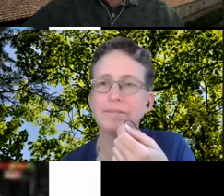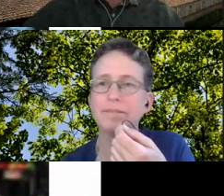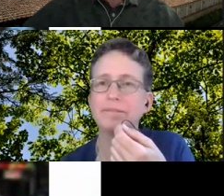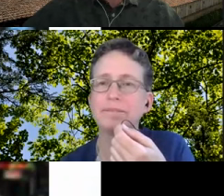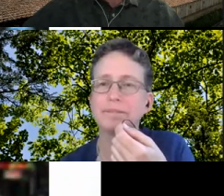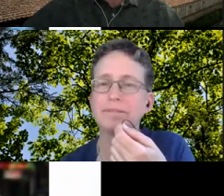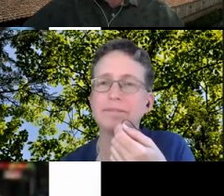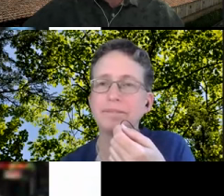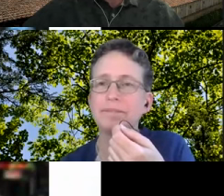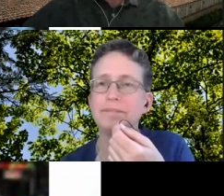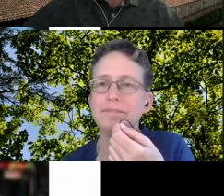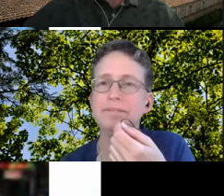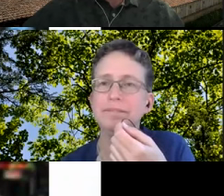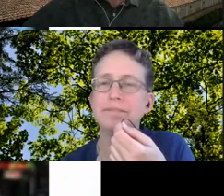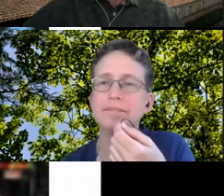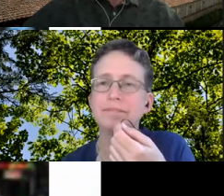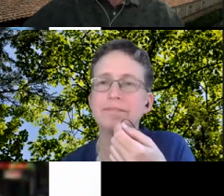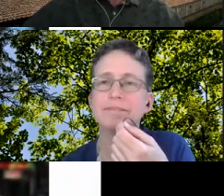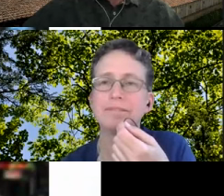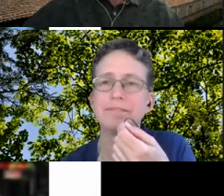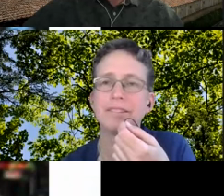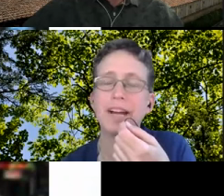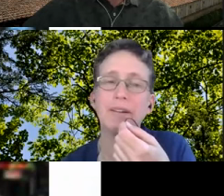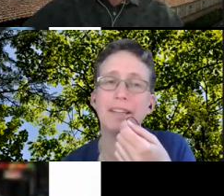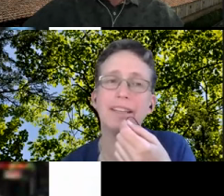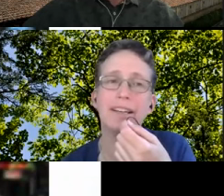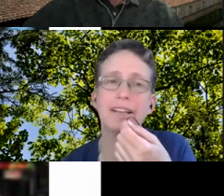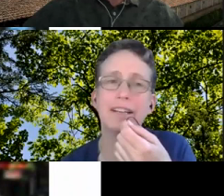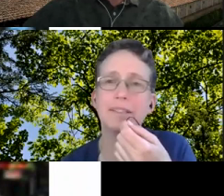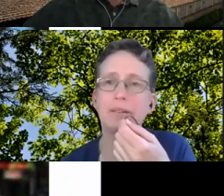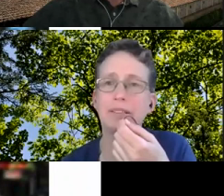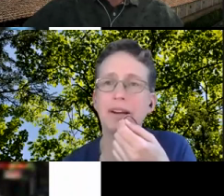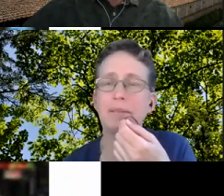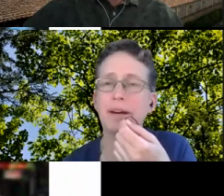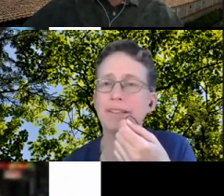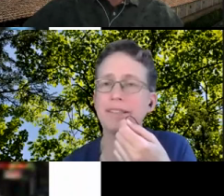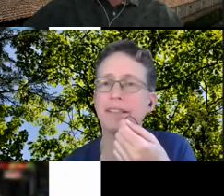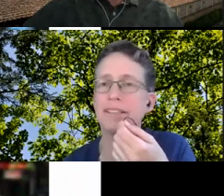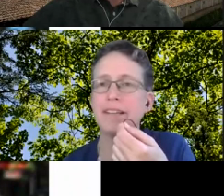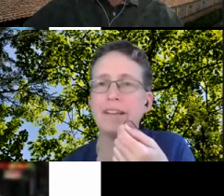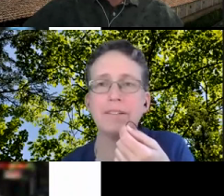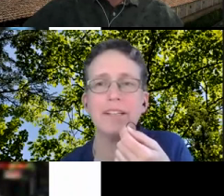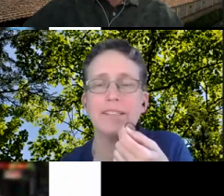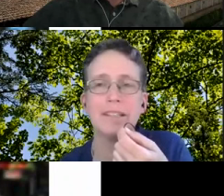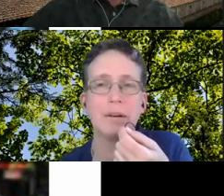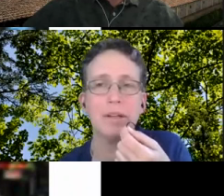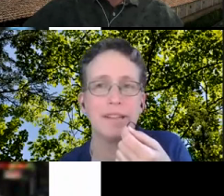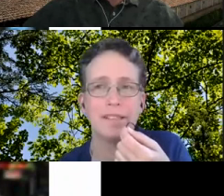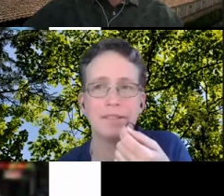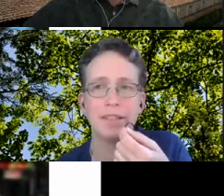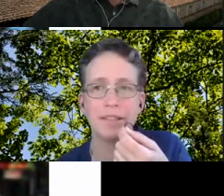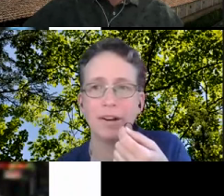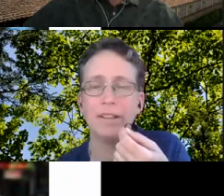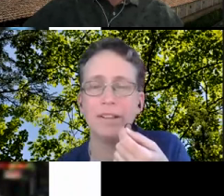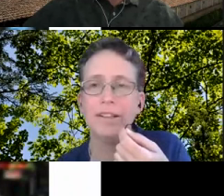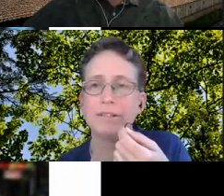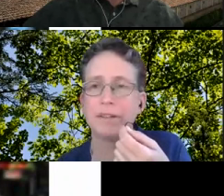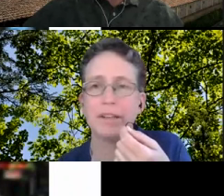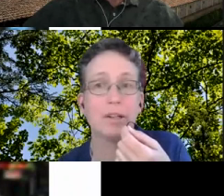for people based on available funds? Right. Well, I think that gets to what I was talking about, is that there really isn't a one size fits